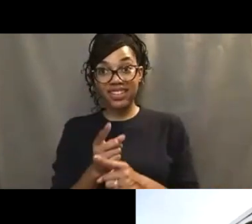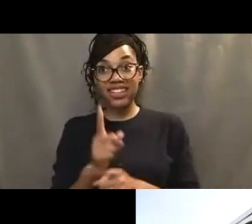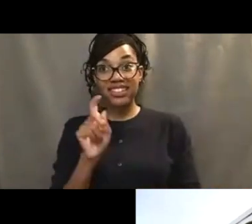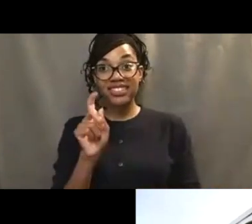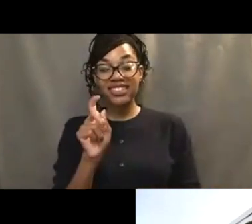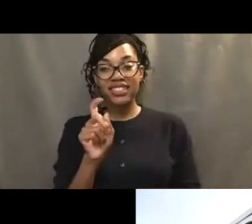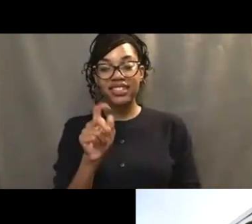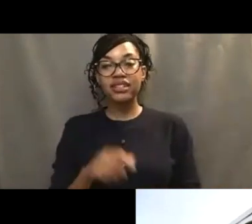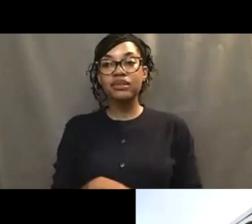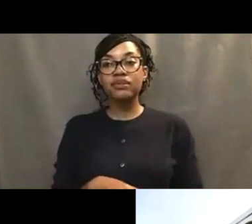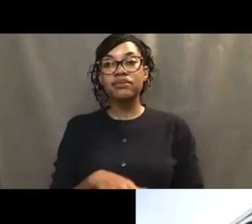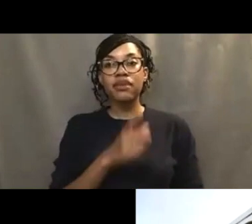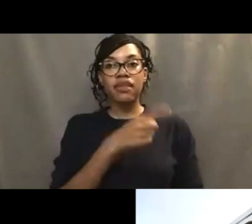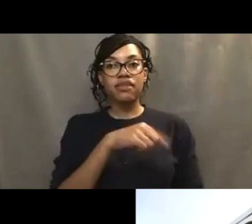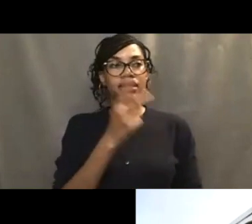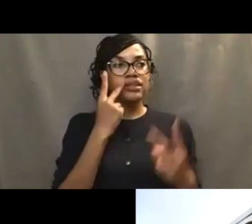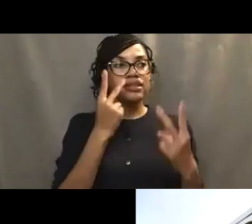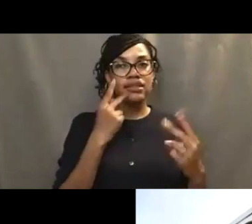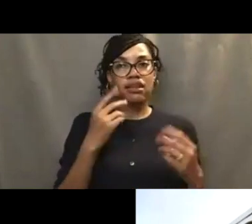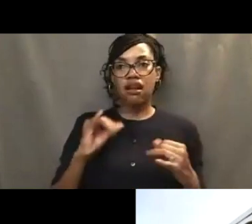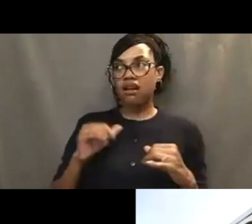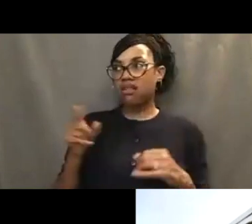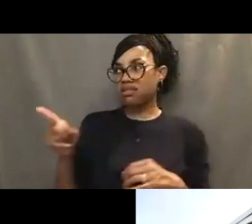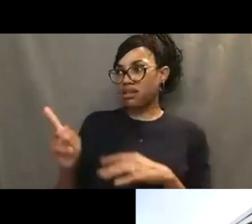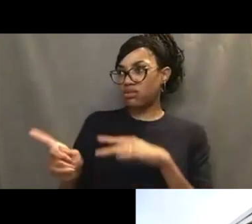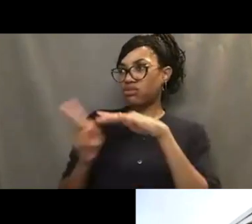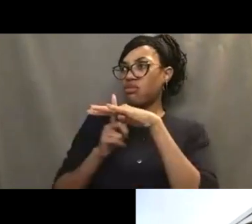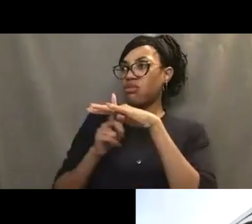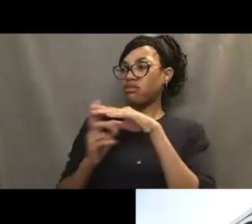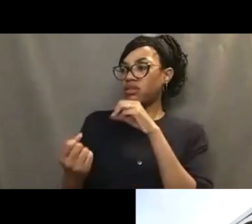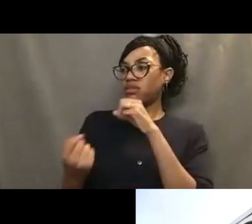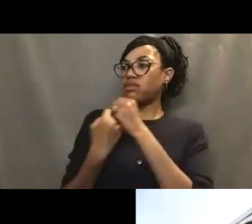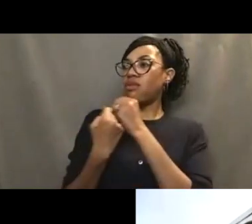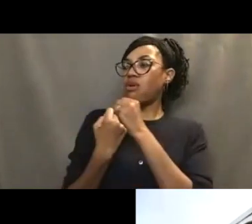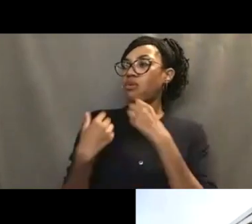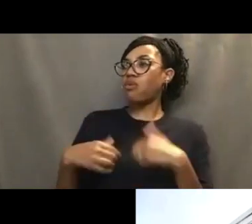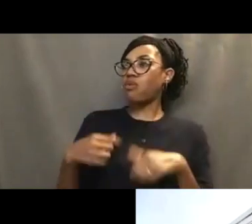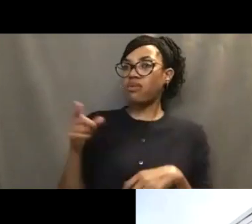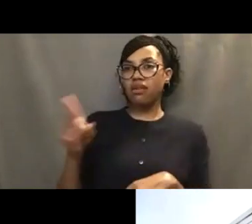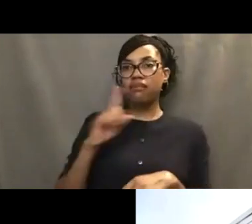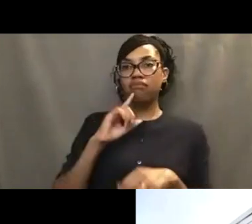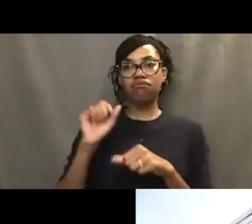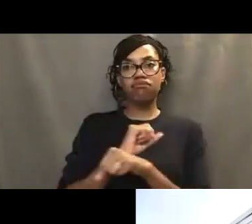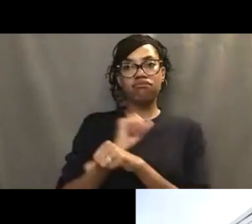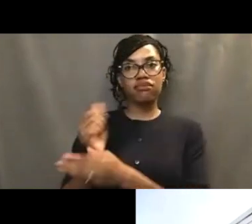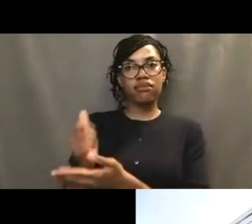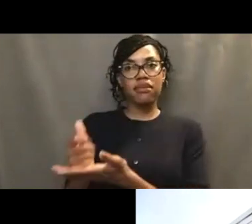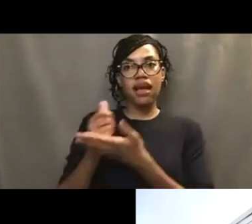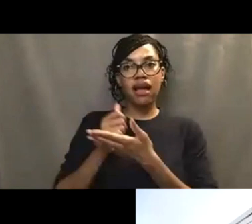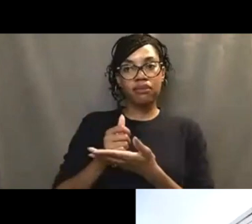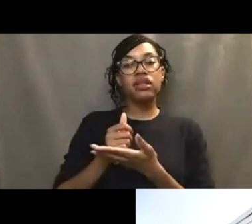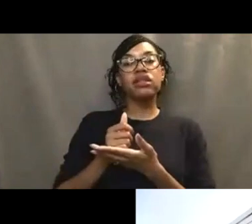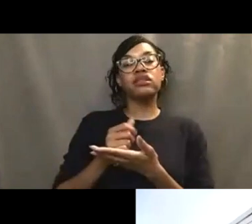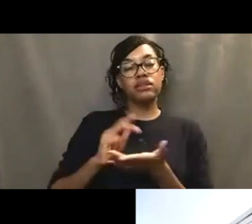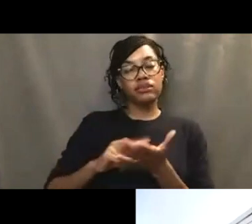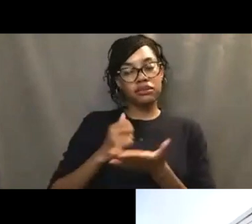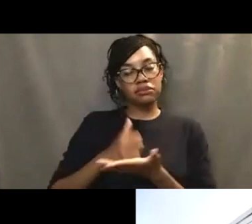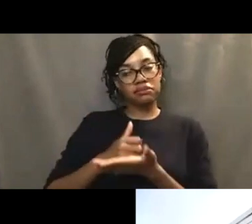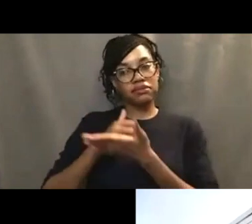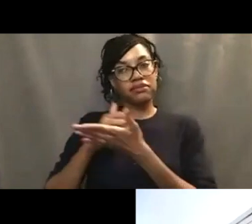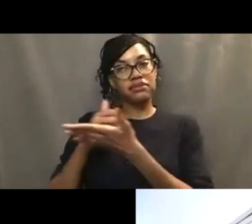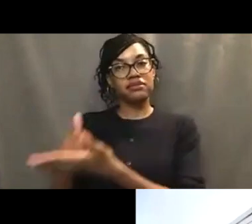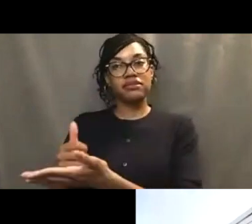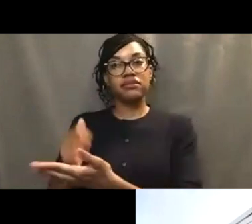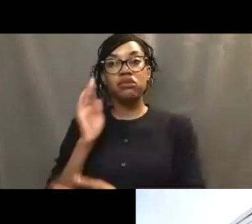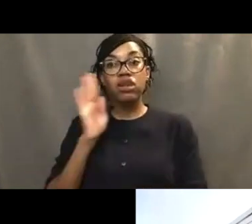realize that we really are who we say we are. So if we're doing actions of solidarity with other groups in the community, with